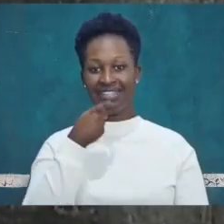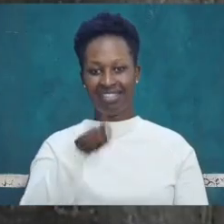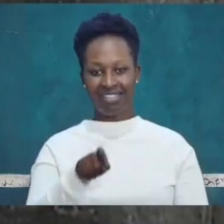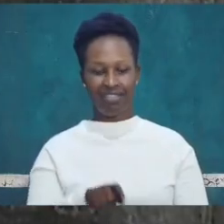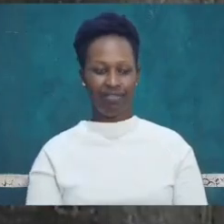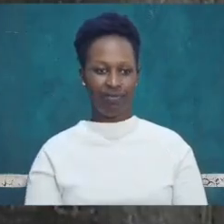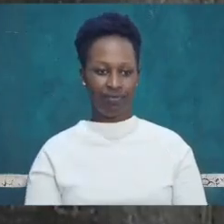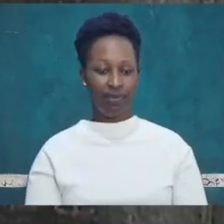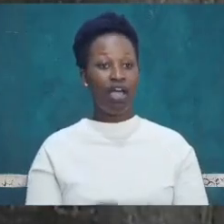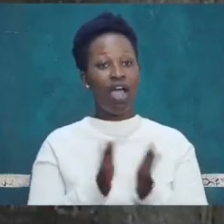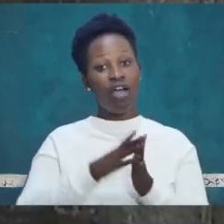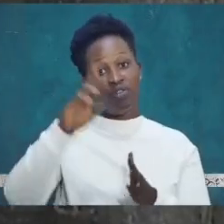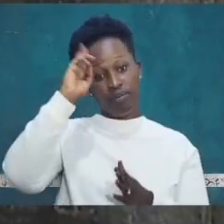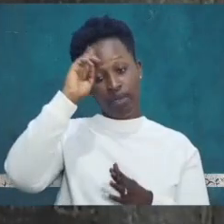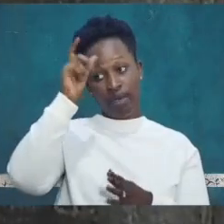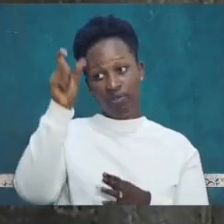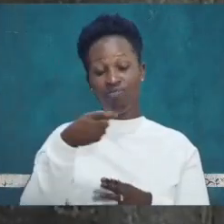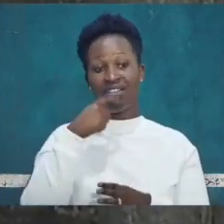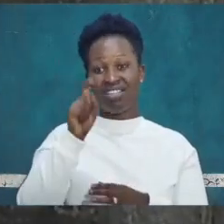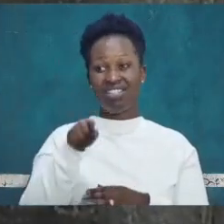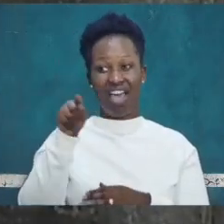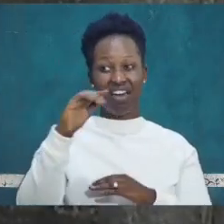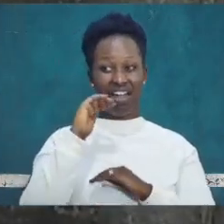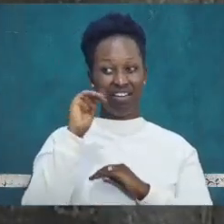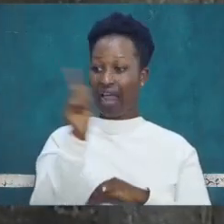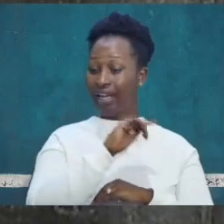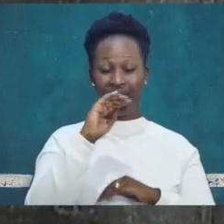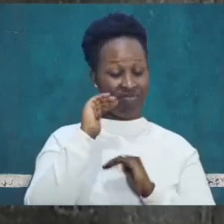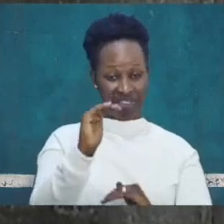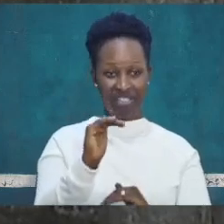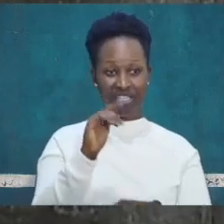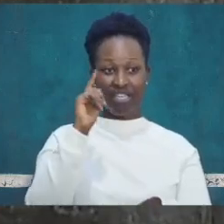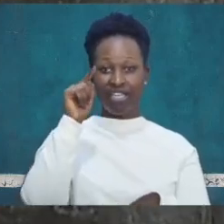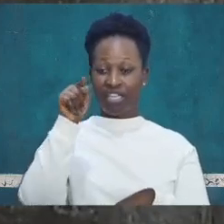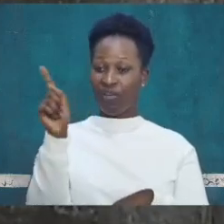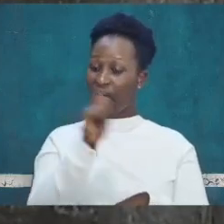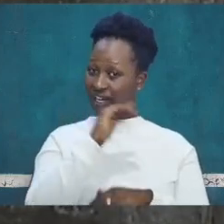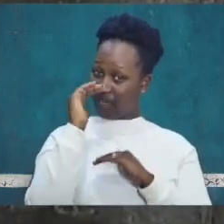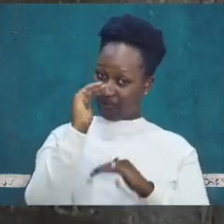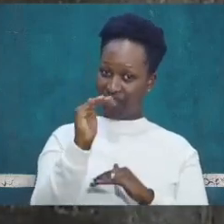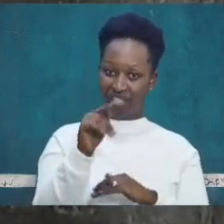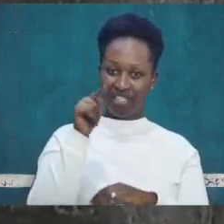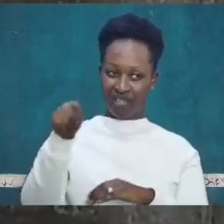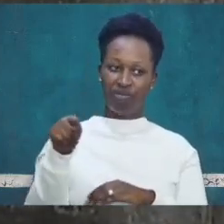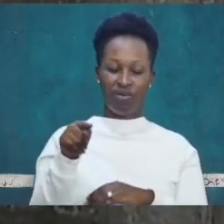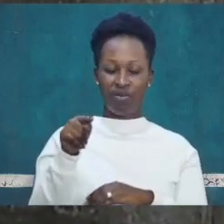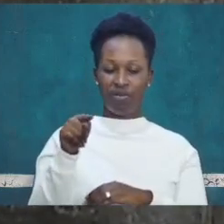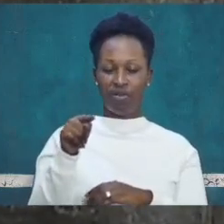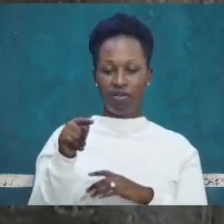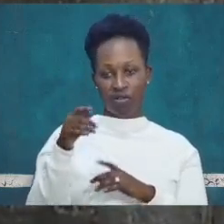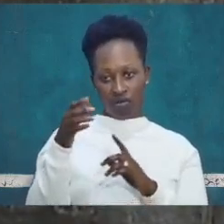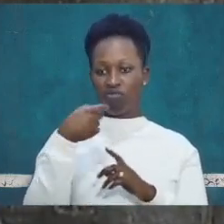needs. And remember, human needs are unlimited. And once they are unlimited, that will call for this choice, taking